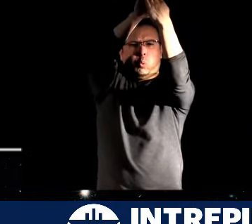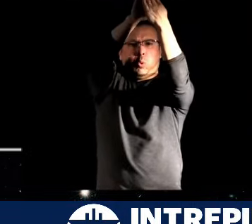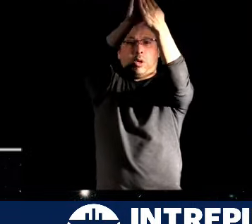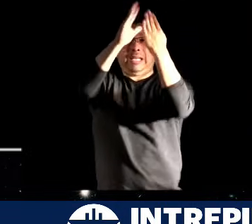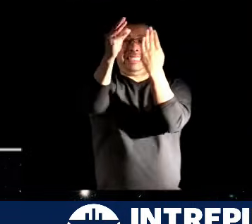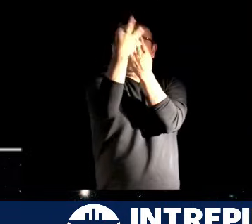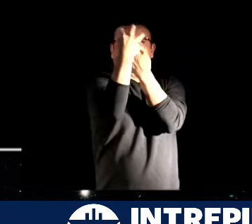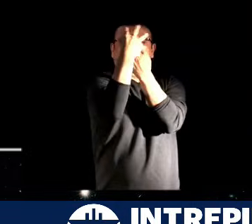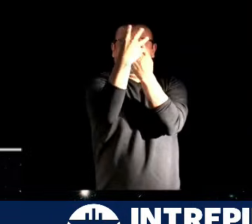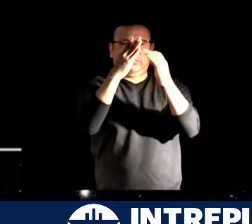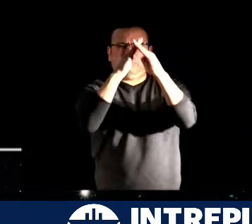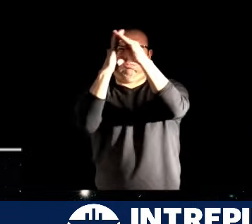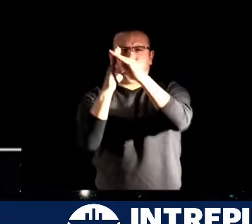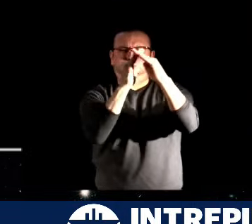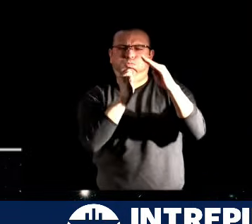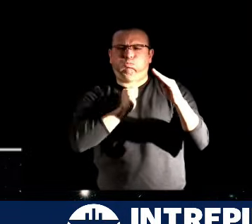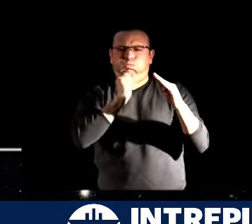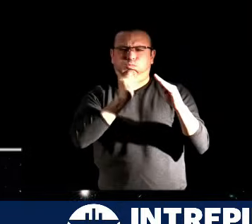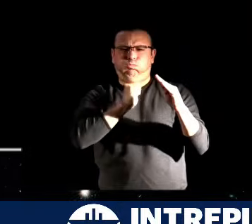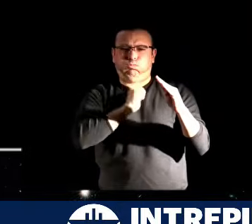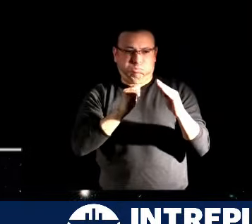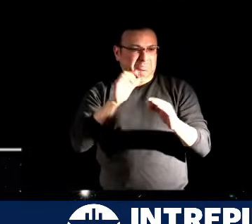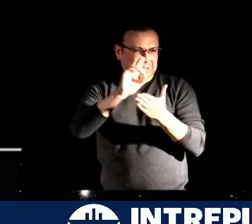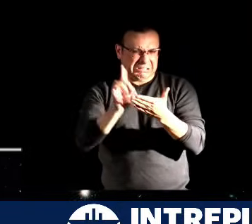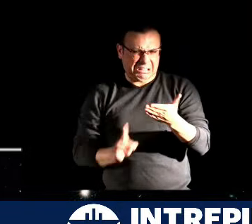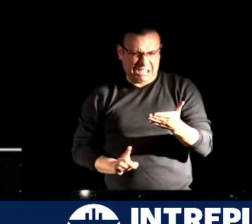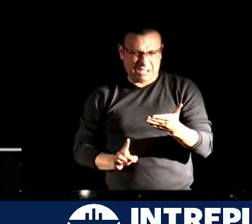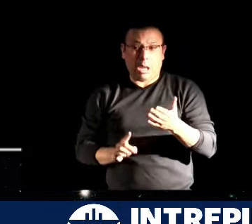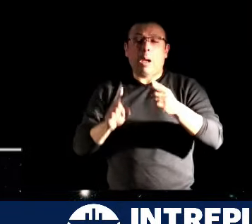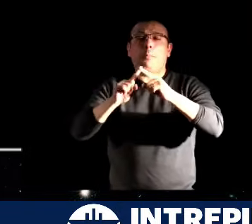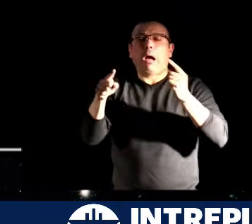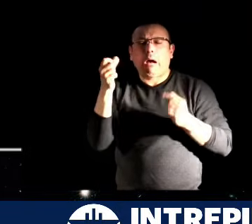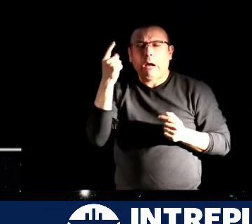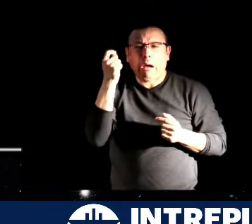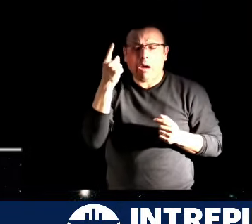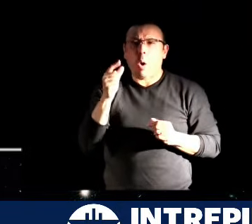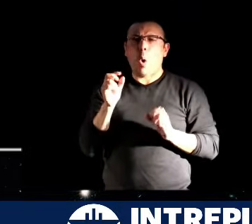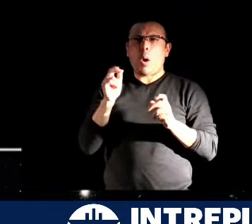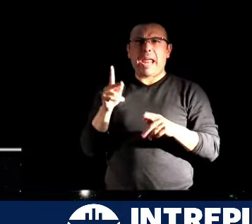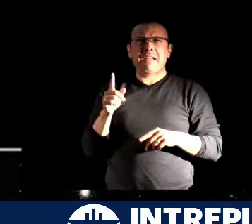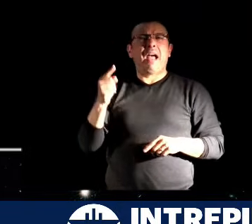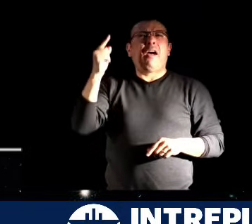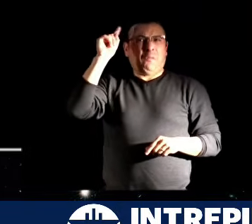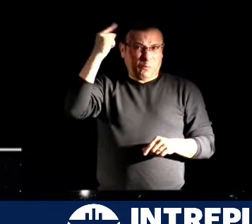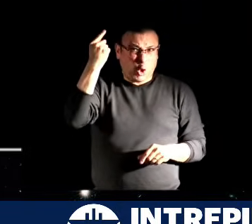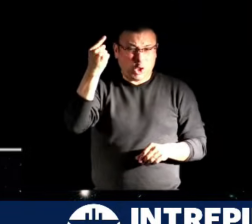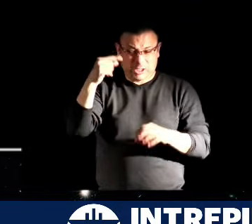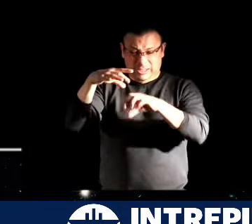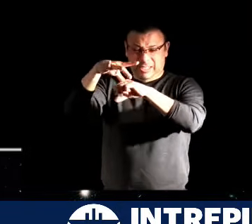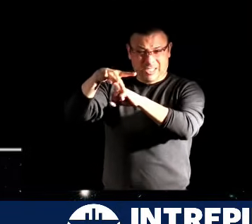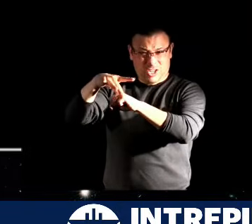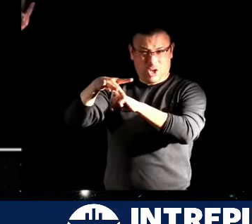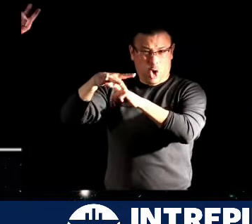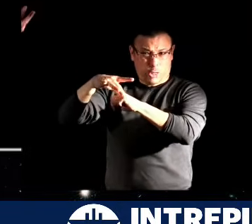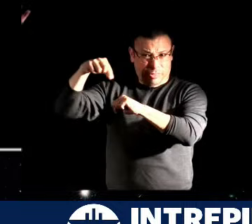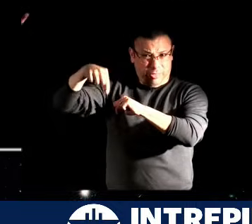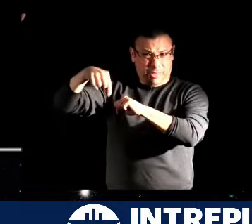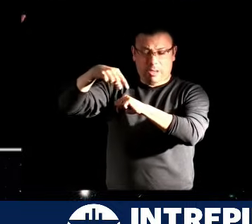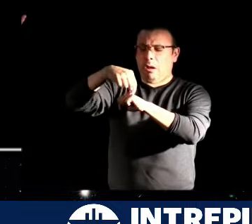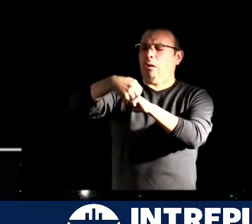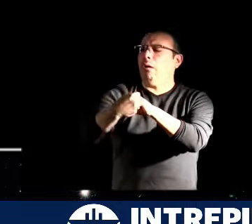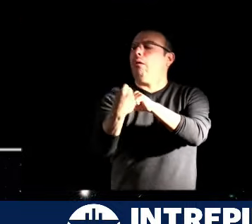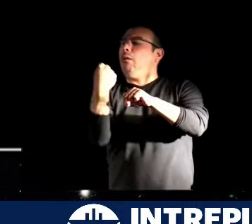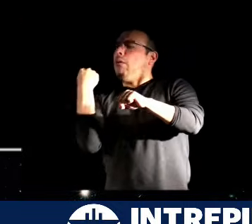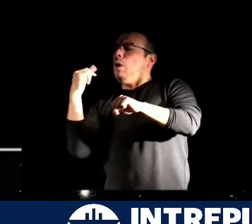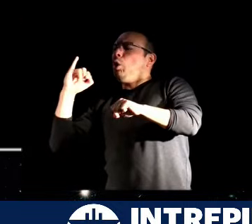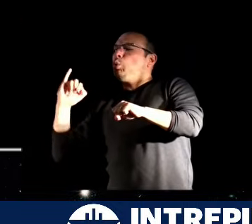the problem here is that at this point, we were still thinking we'd have to go to Jupiter. And so you'd need really large solar arrays